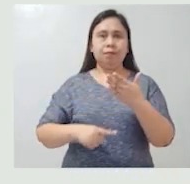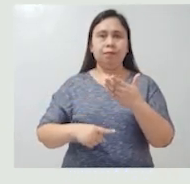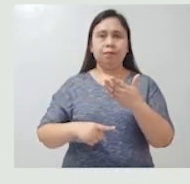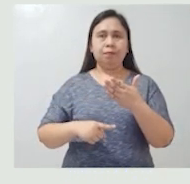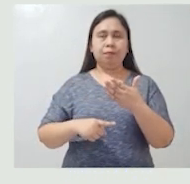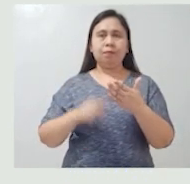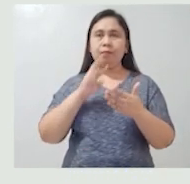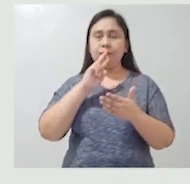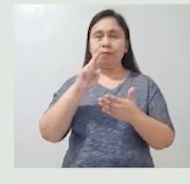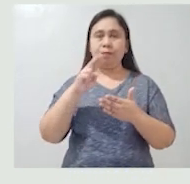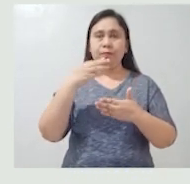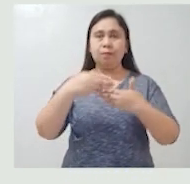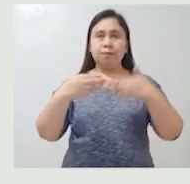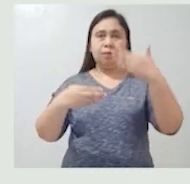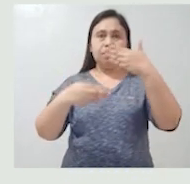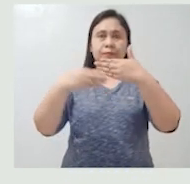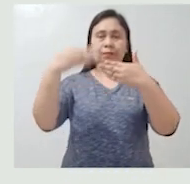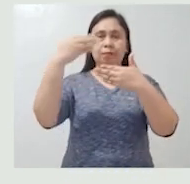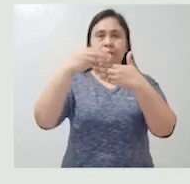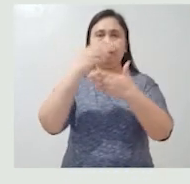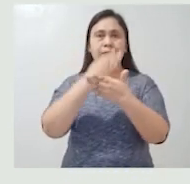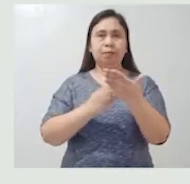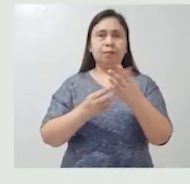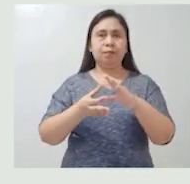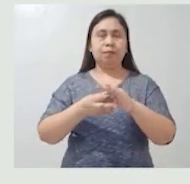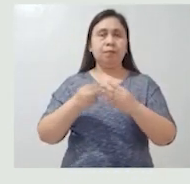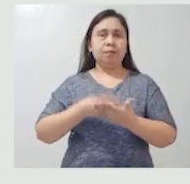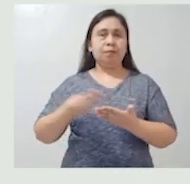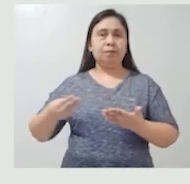What are the building blocks of matter?